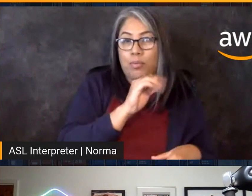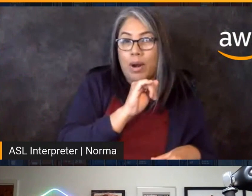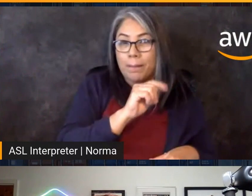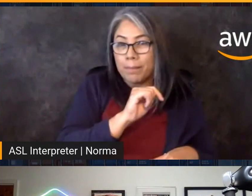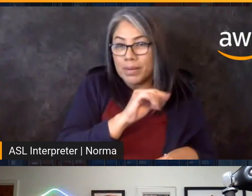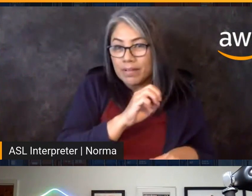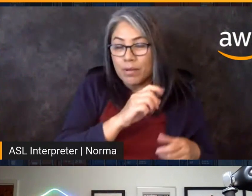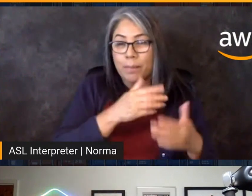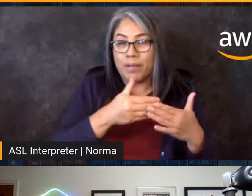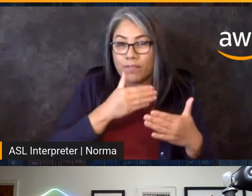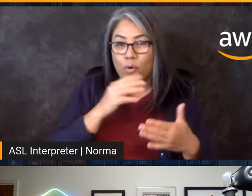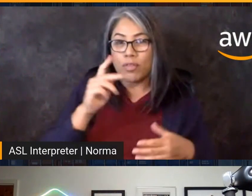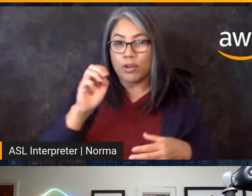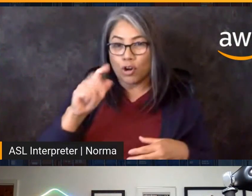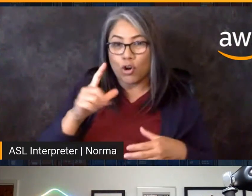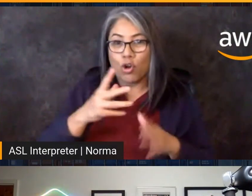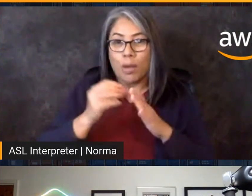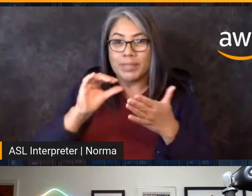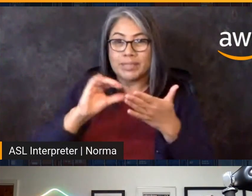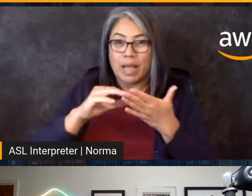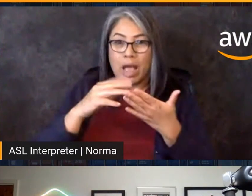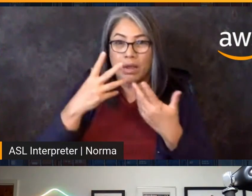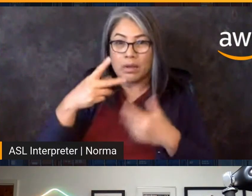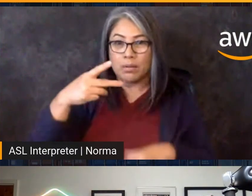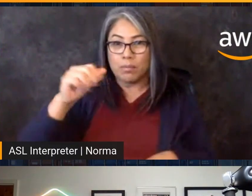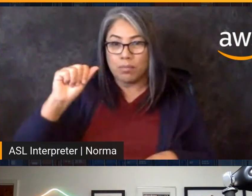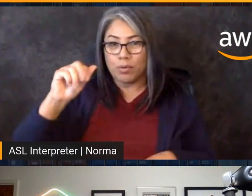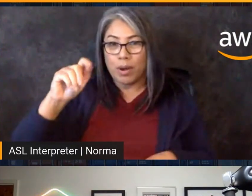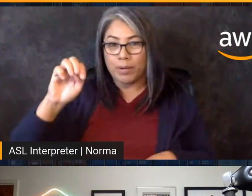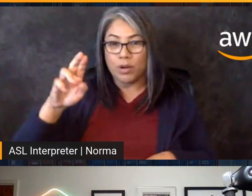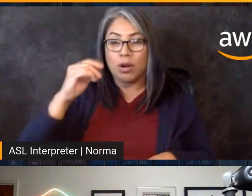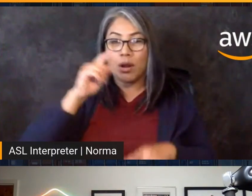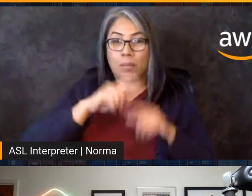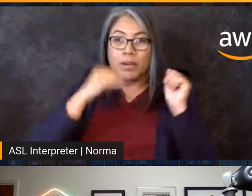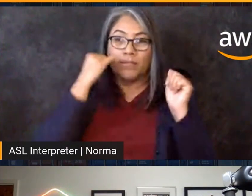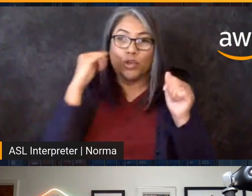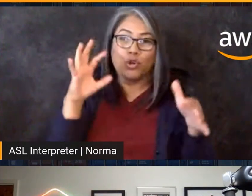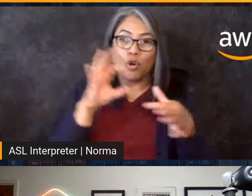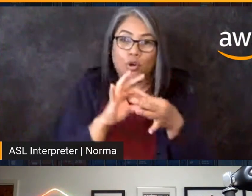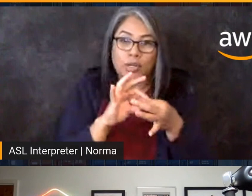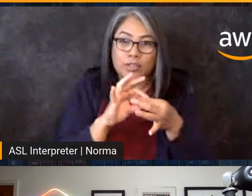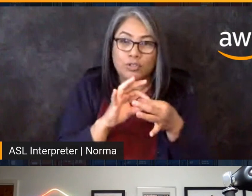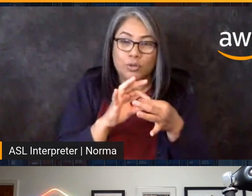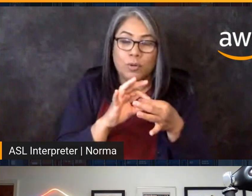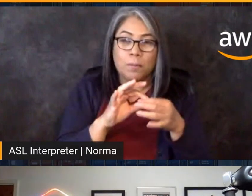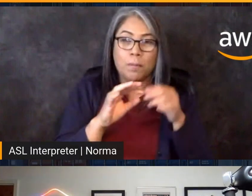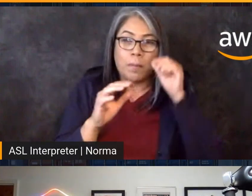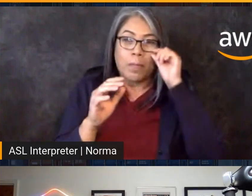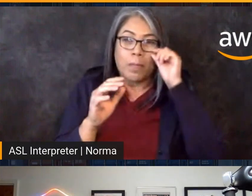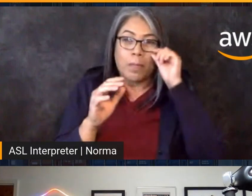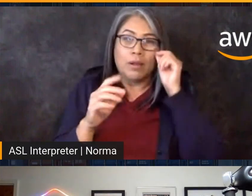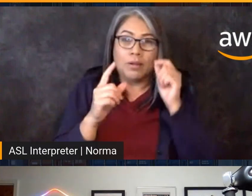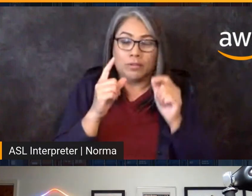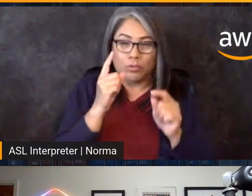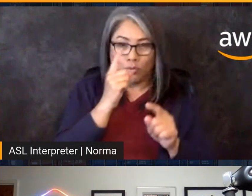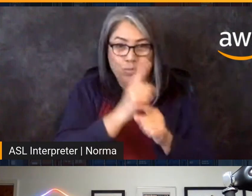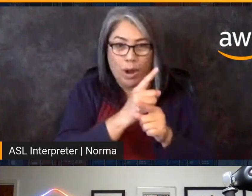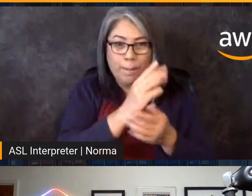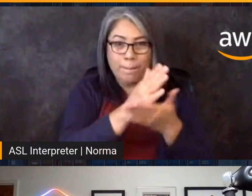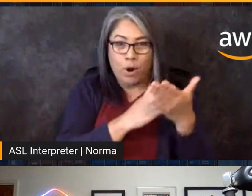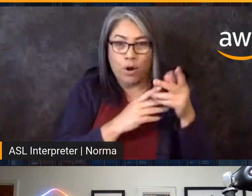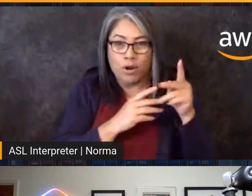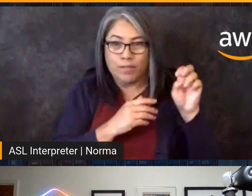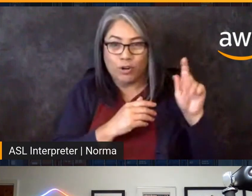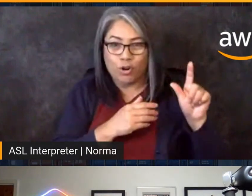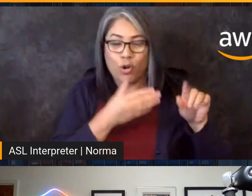copied that parameter. Wow. But if you hook into the right part of the kernel after that parameter has